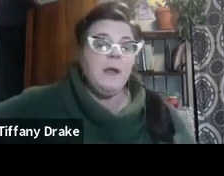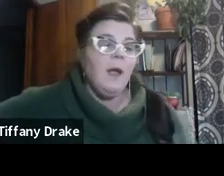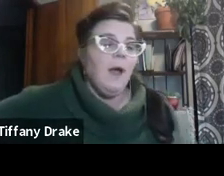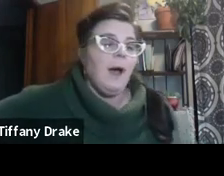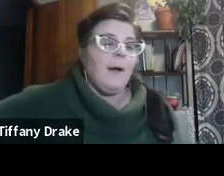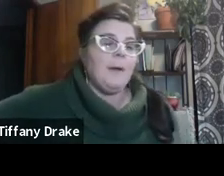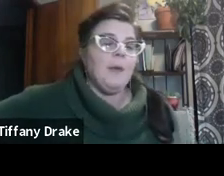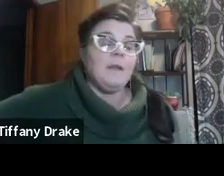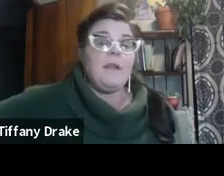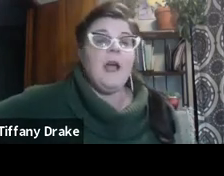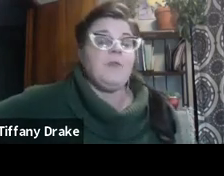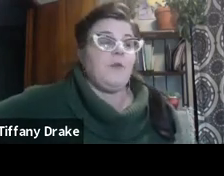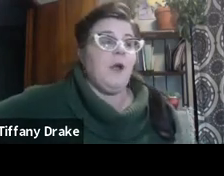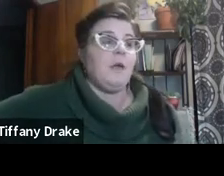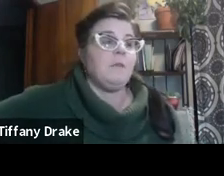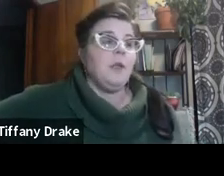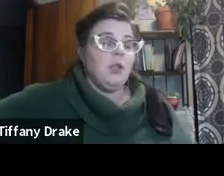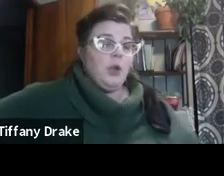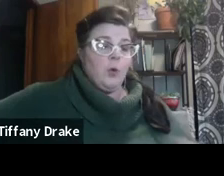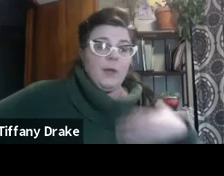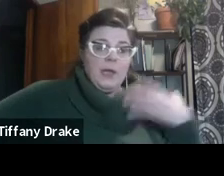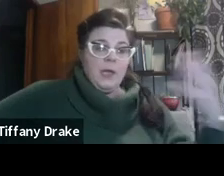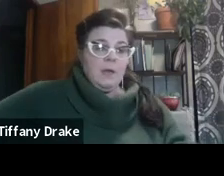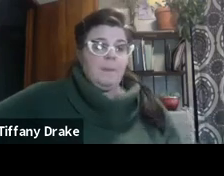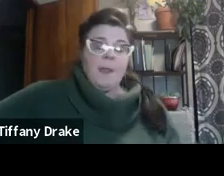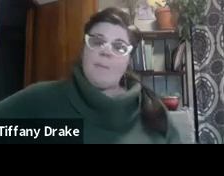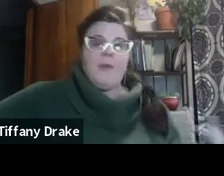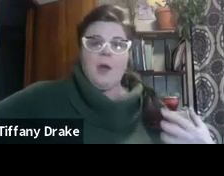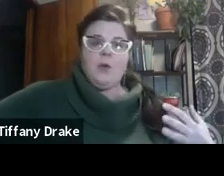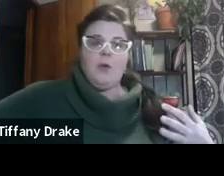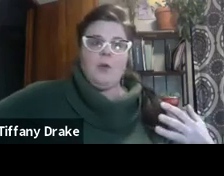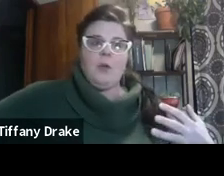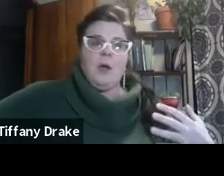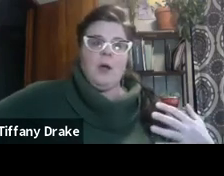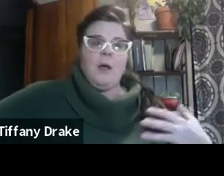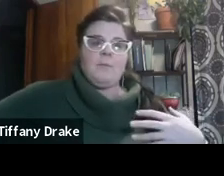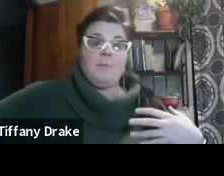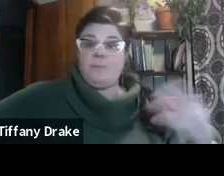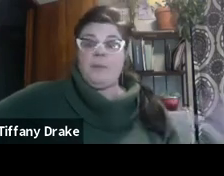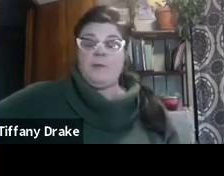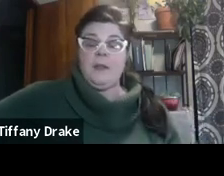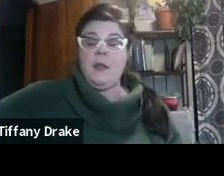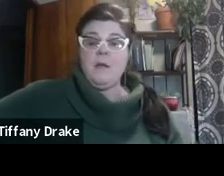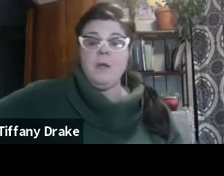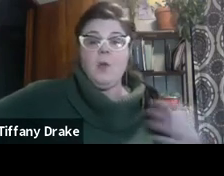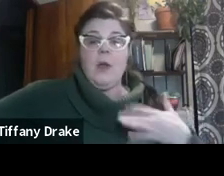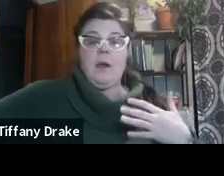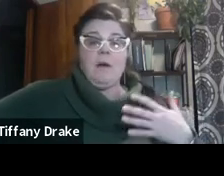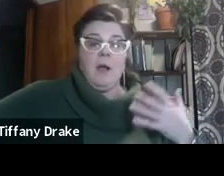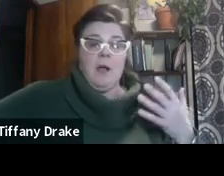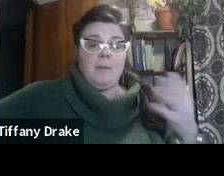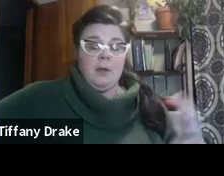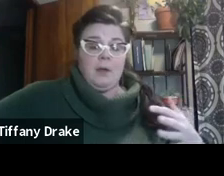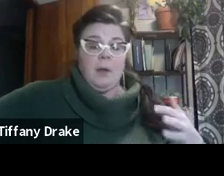children, aside from, you know, really methodical pedophilia,